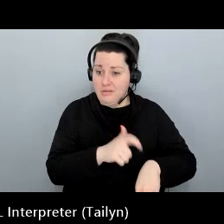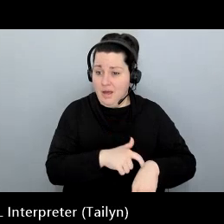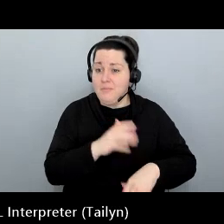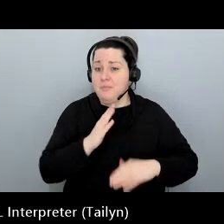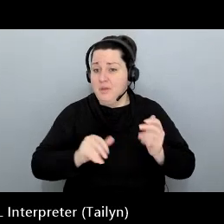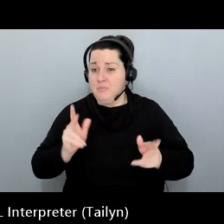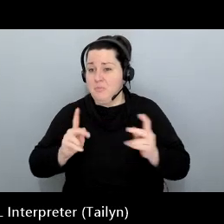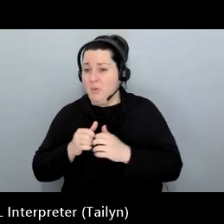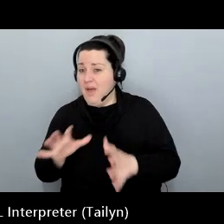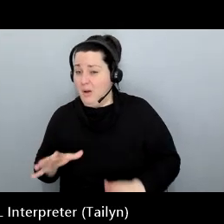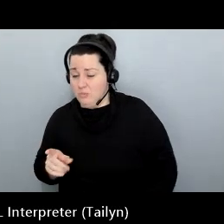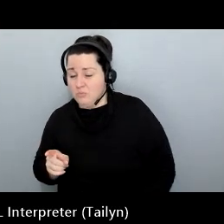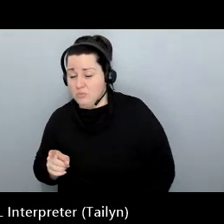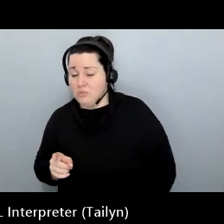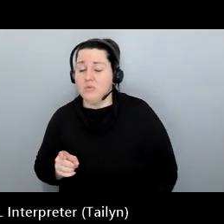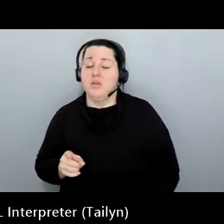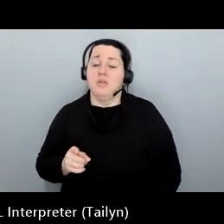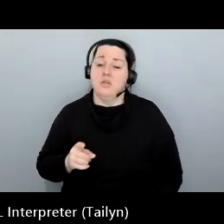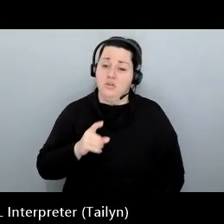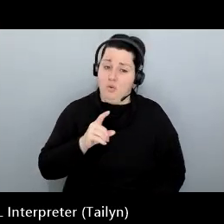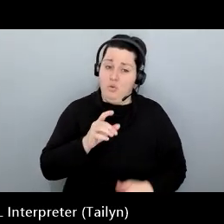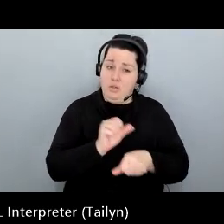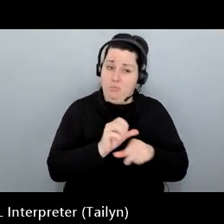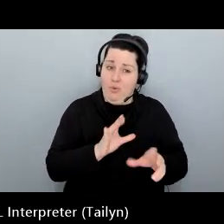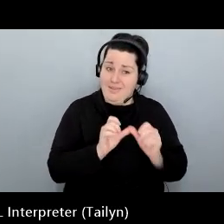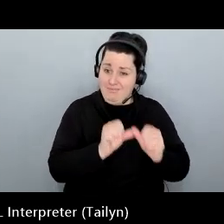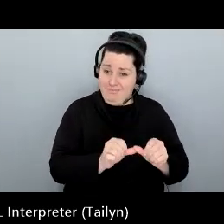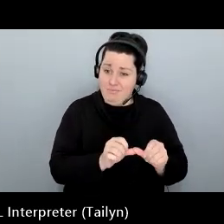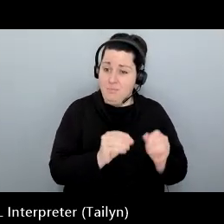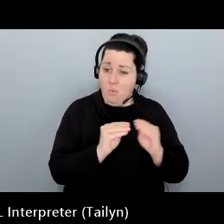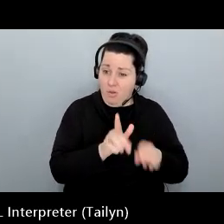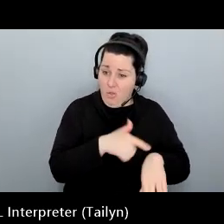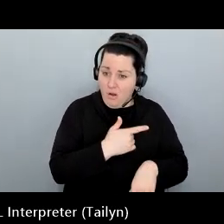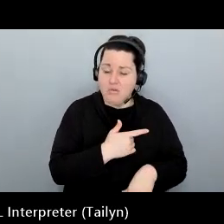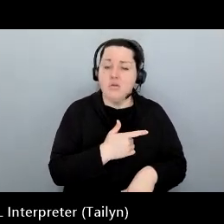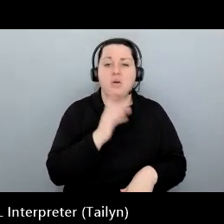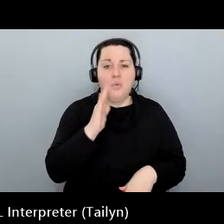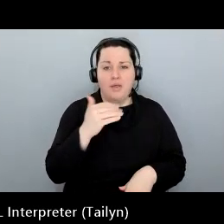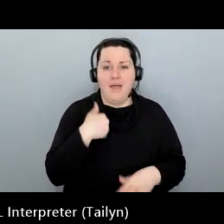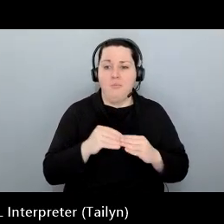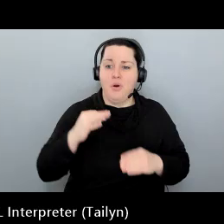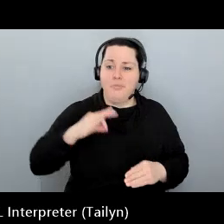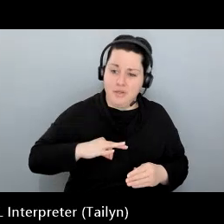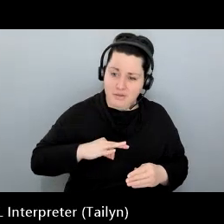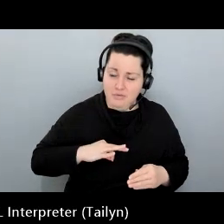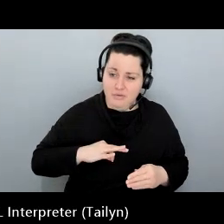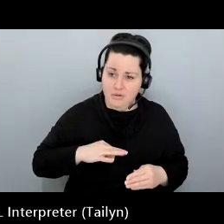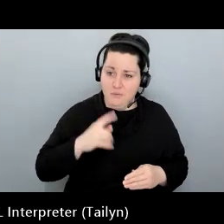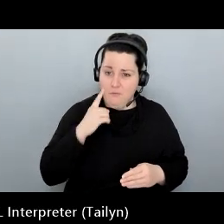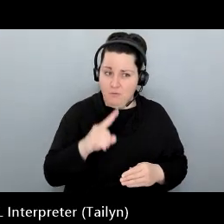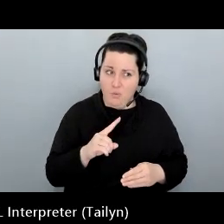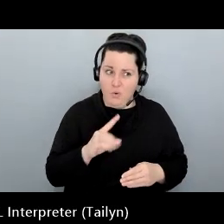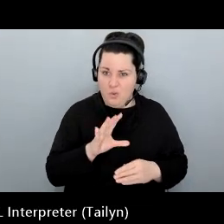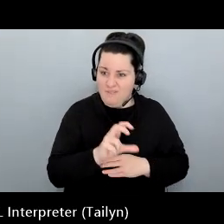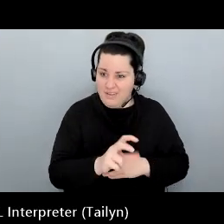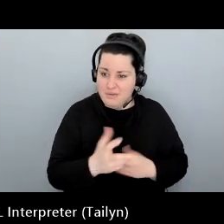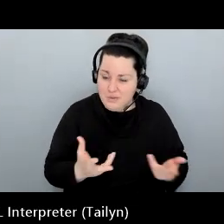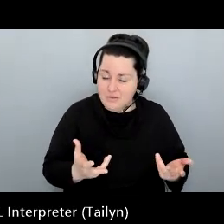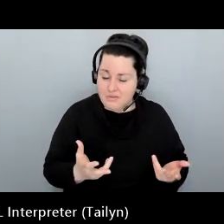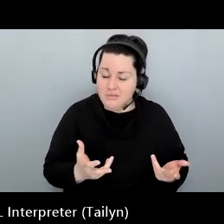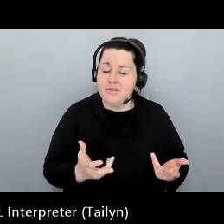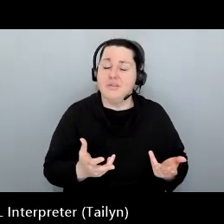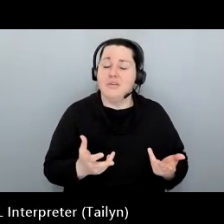disabilities. And thus, the longer an employee stays, as you know, the bigger the return is on your investment by getting them the